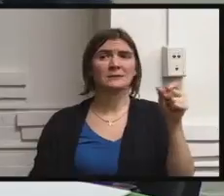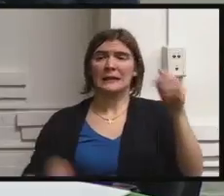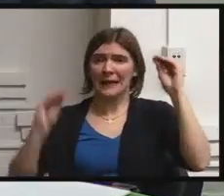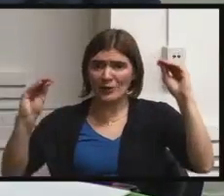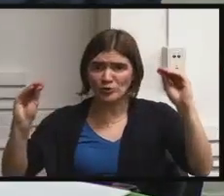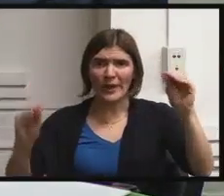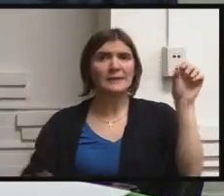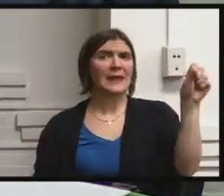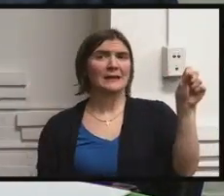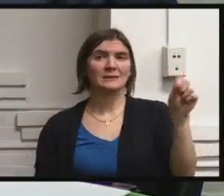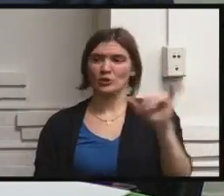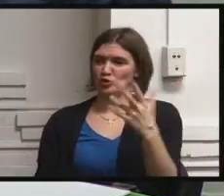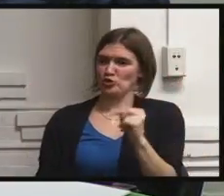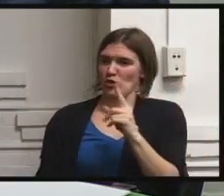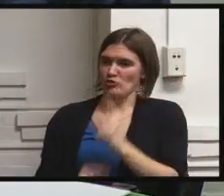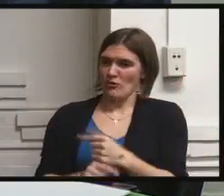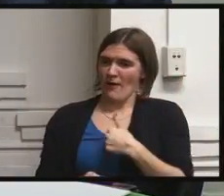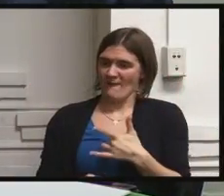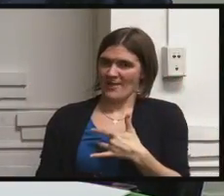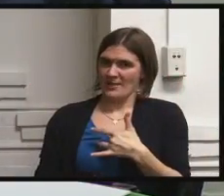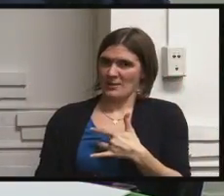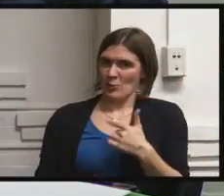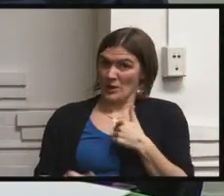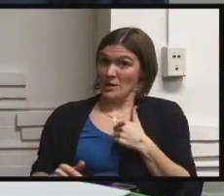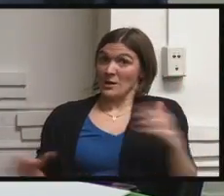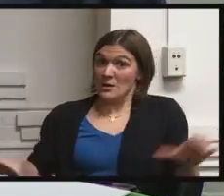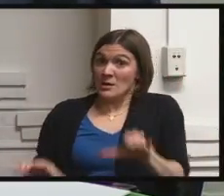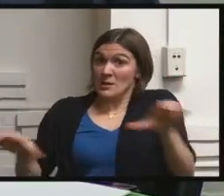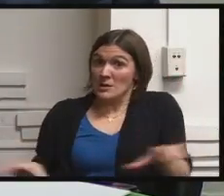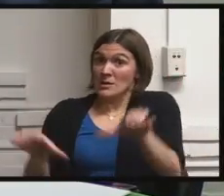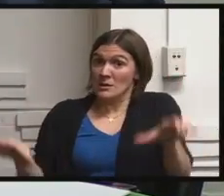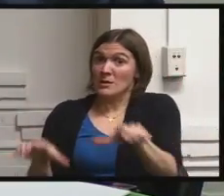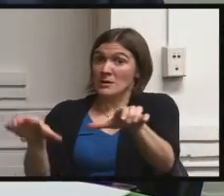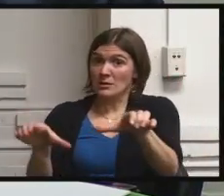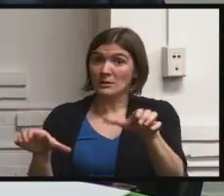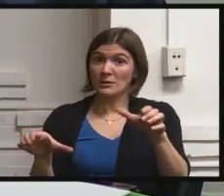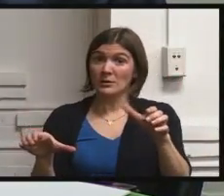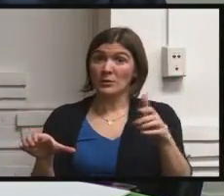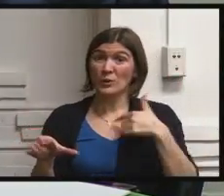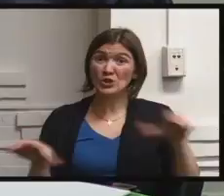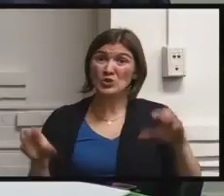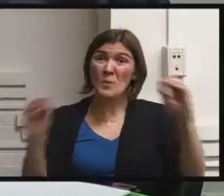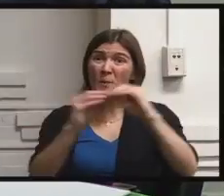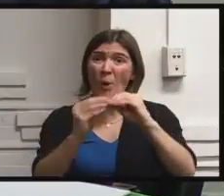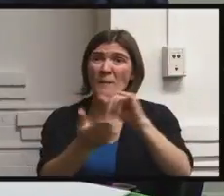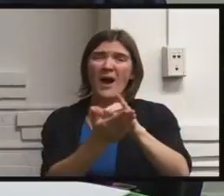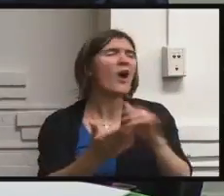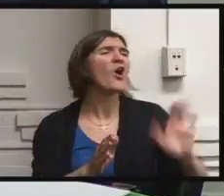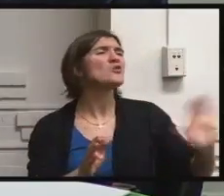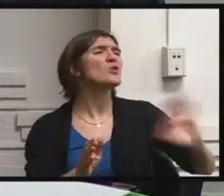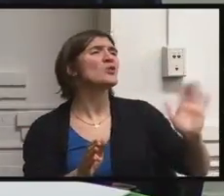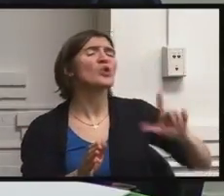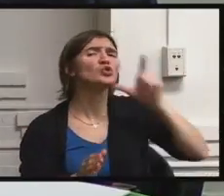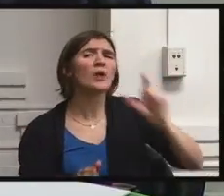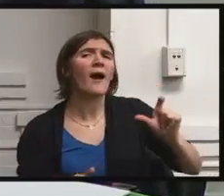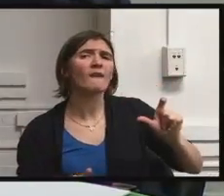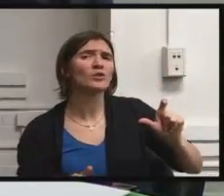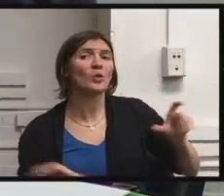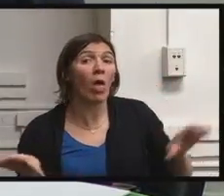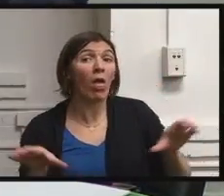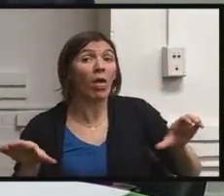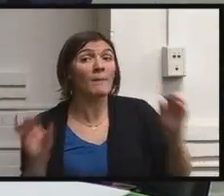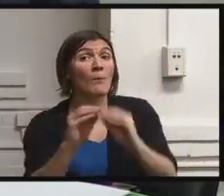that's where I'm conflicted a little bit, is that if you feel, I just don't know how much more we can do. I don't think we should do, I'm not talking